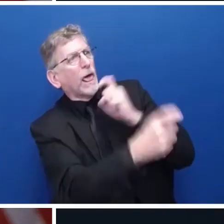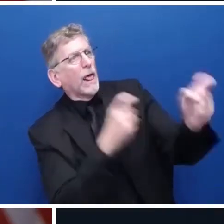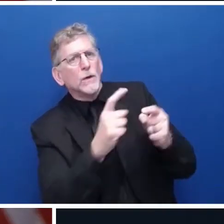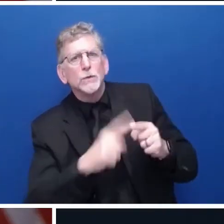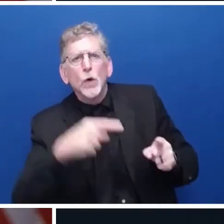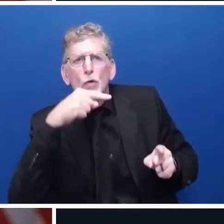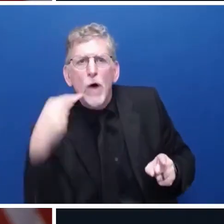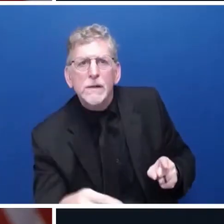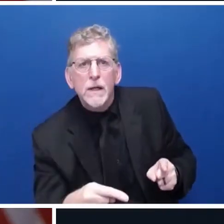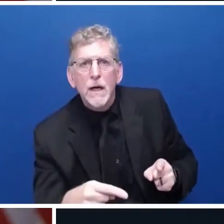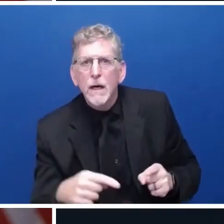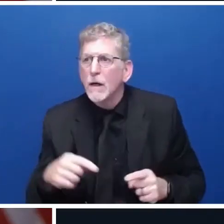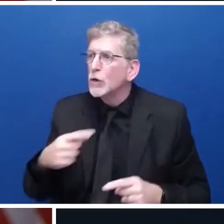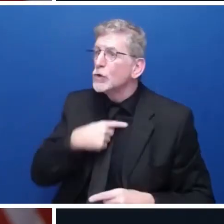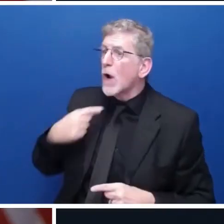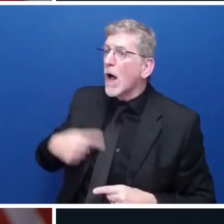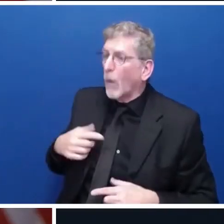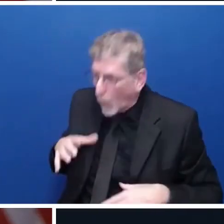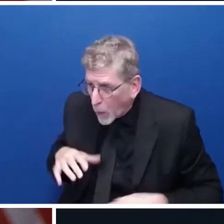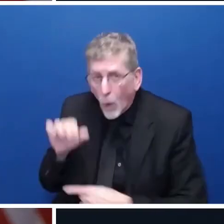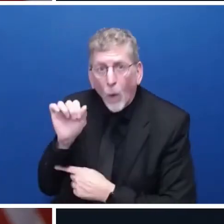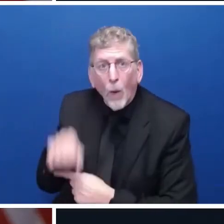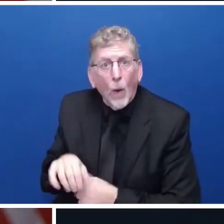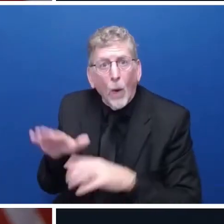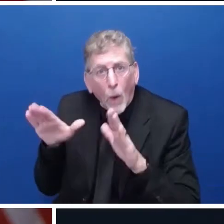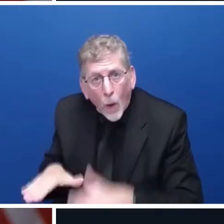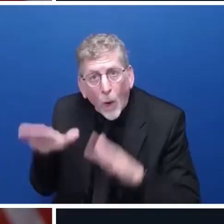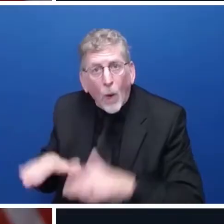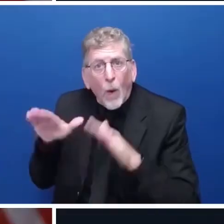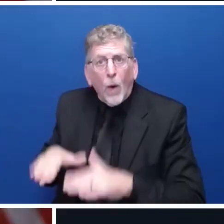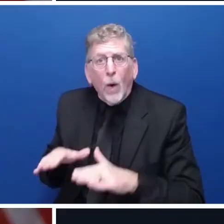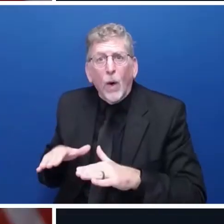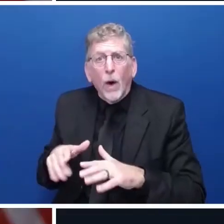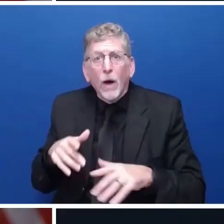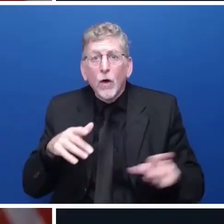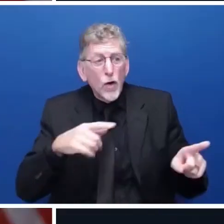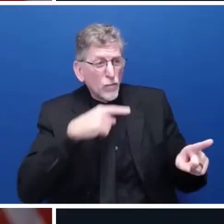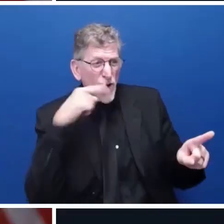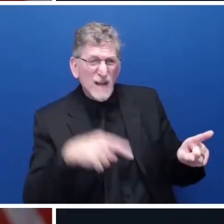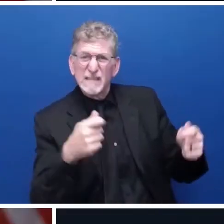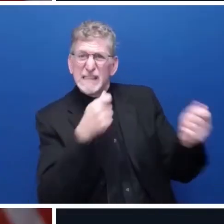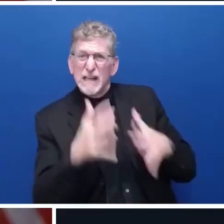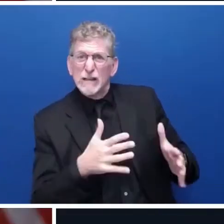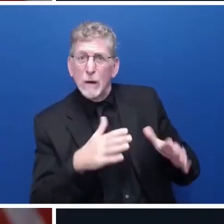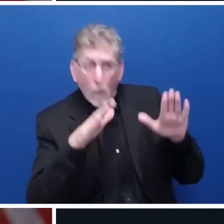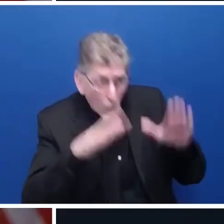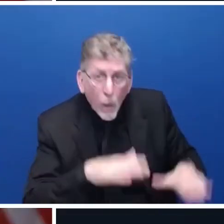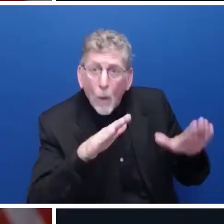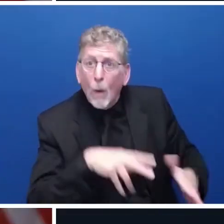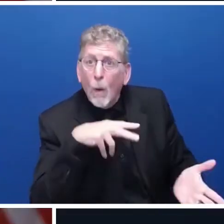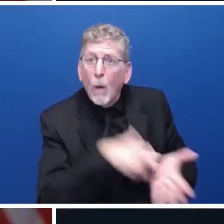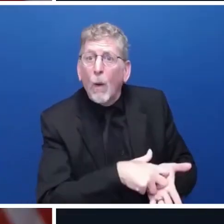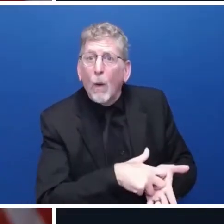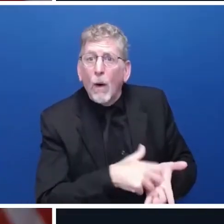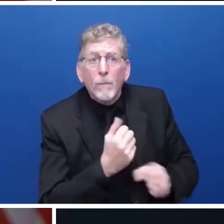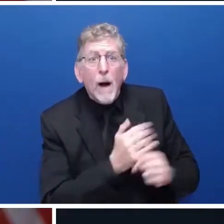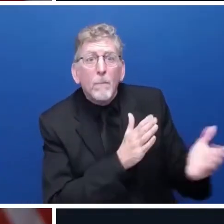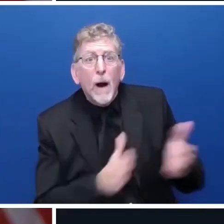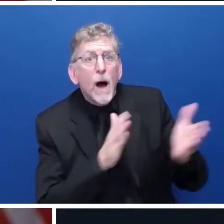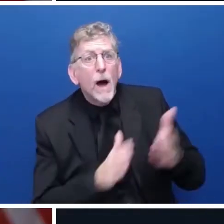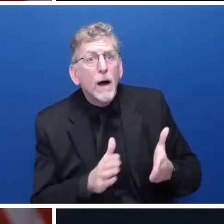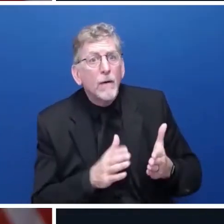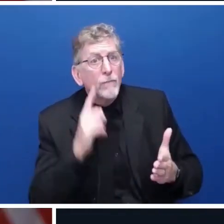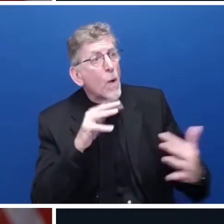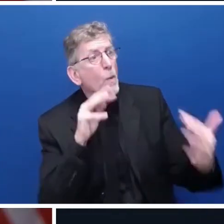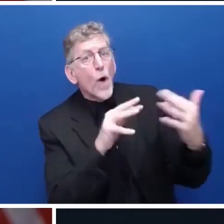plans for war with Iran. Here's the truth. Over the last year, through DOGE, mass firings, and the